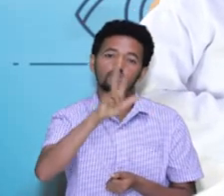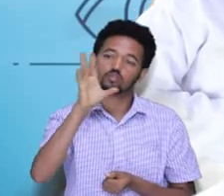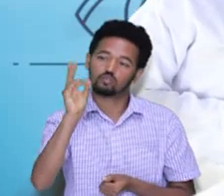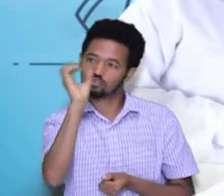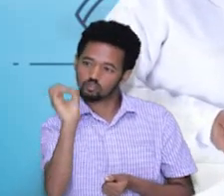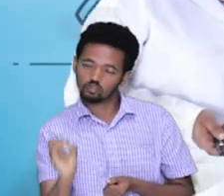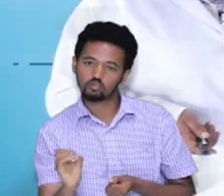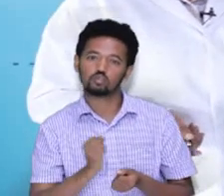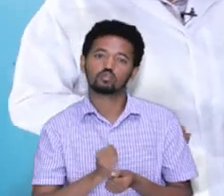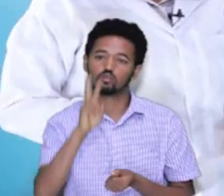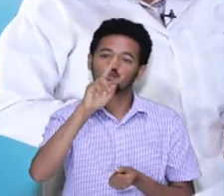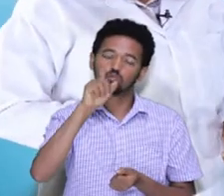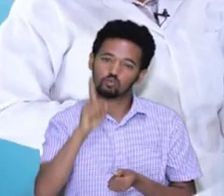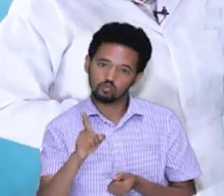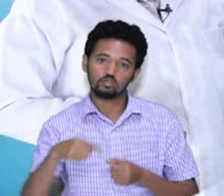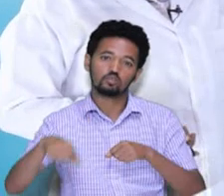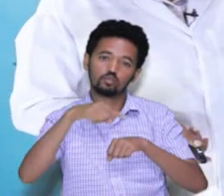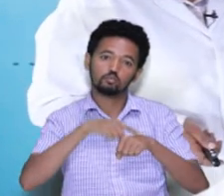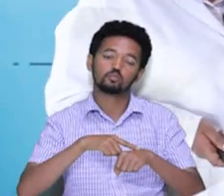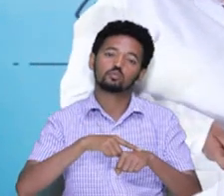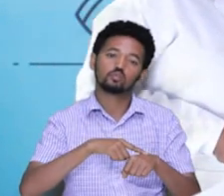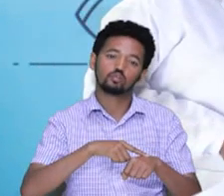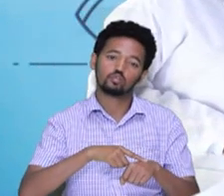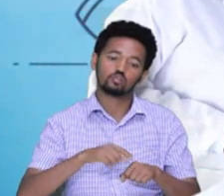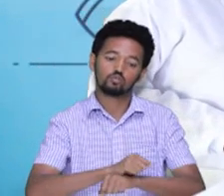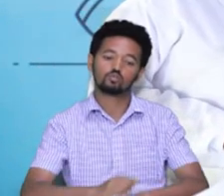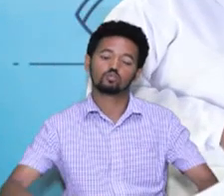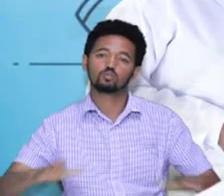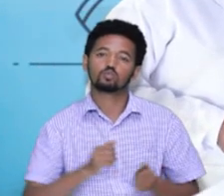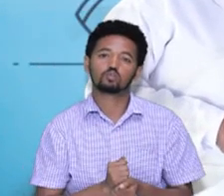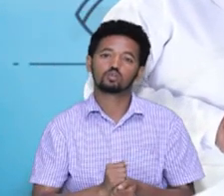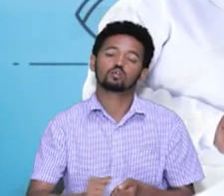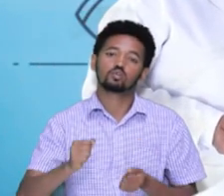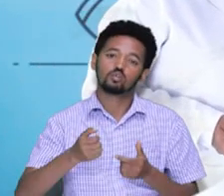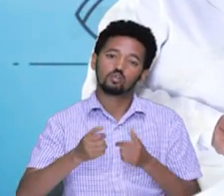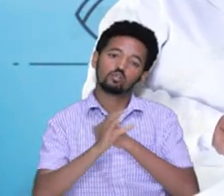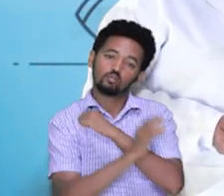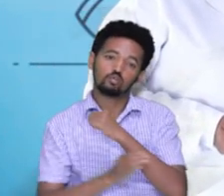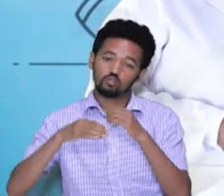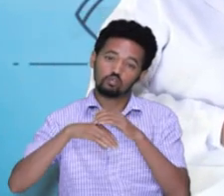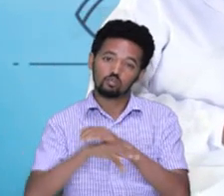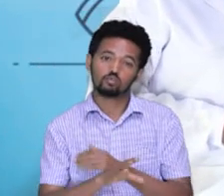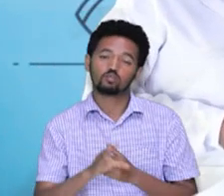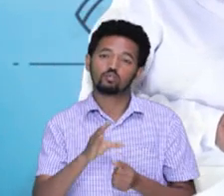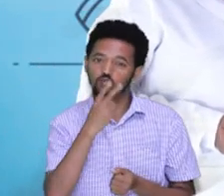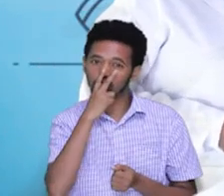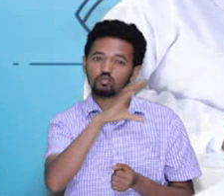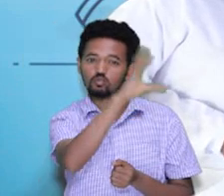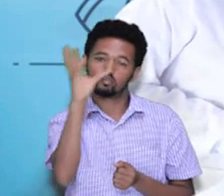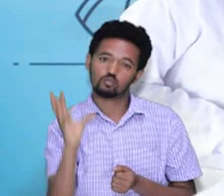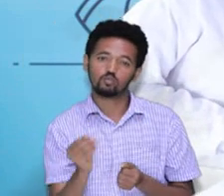to 21 minutes north. Cape Agulhas, located in the southern extreme point of